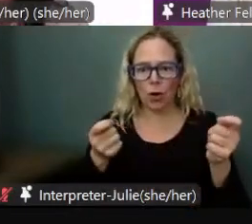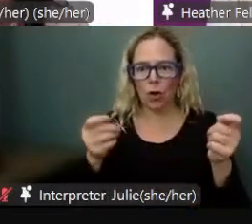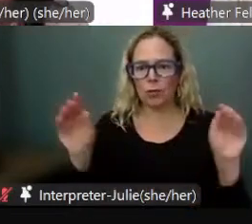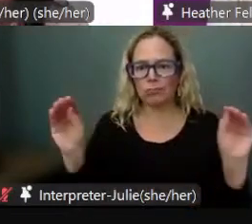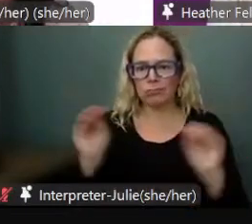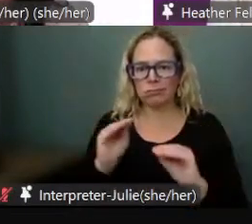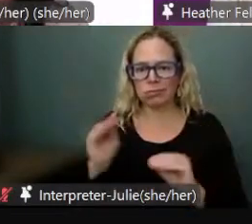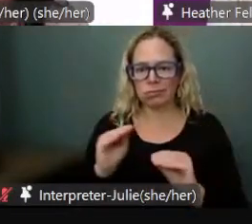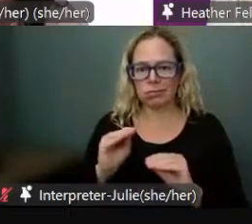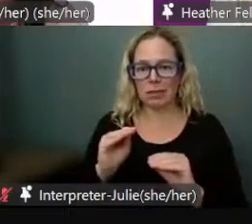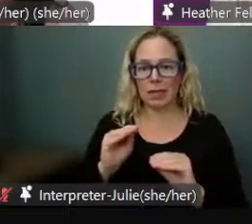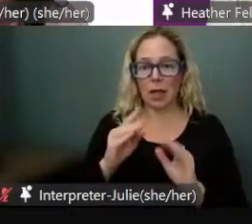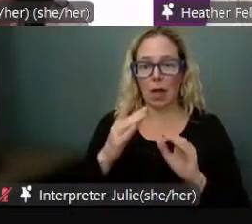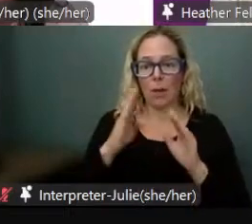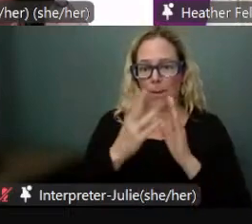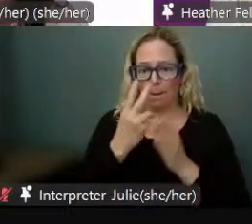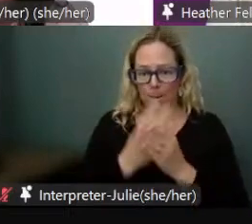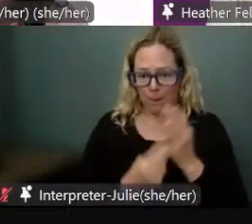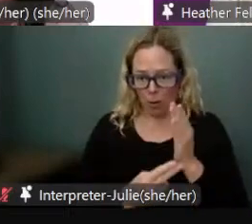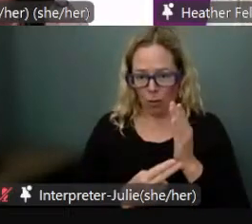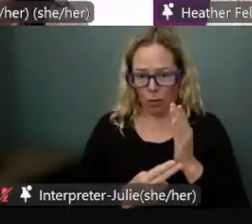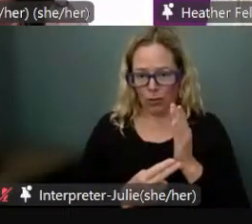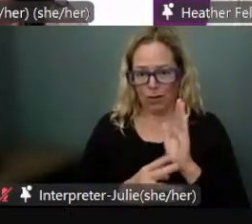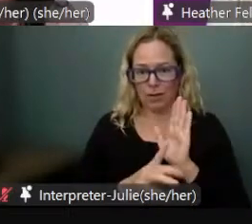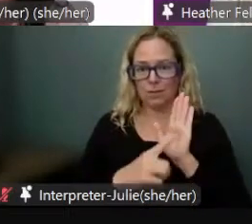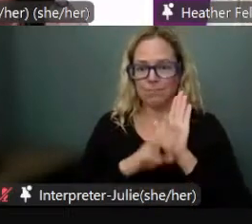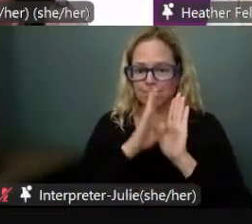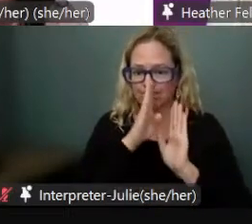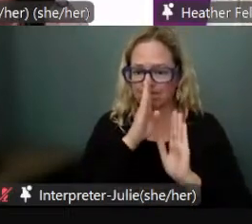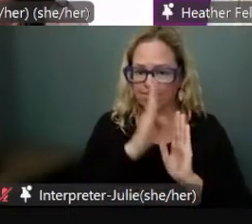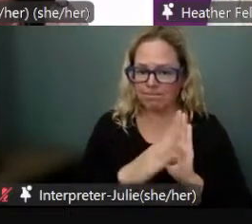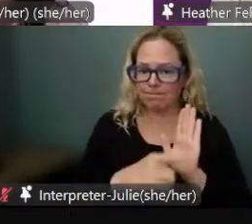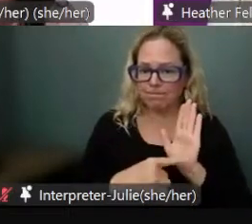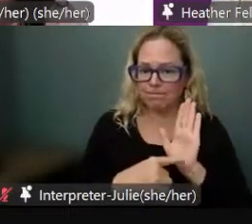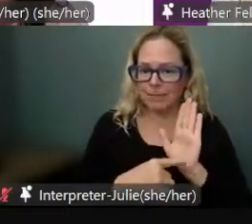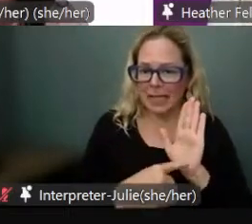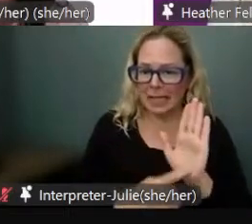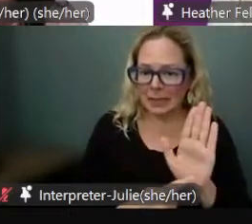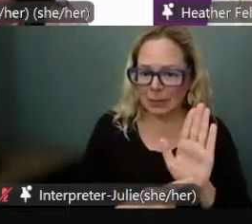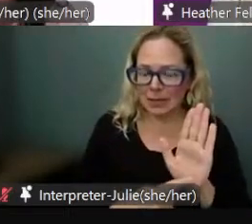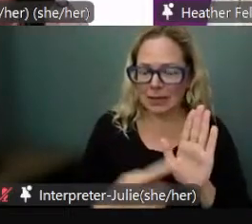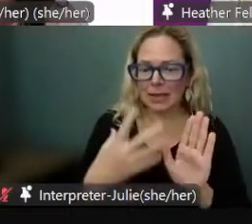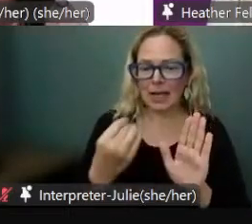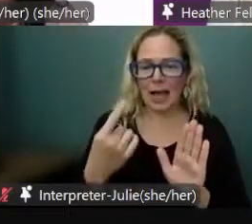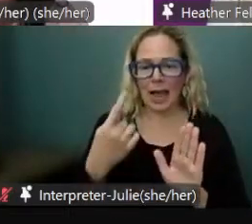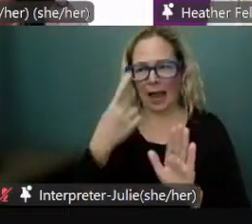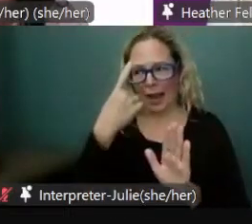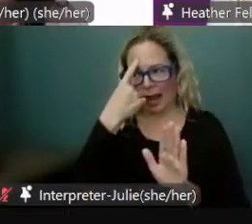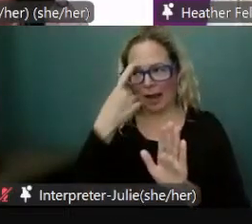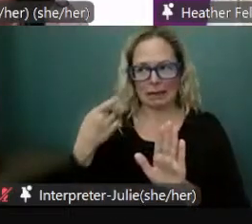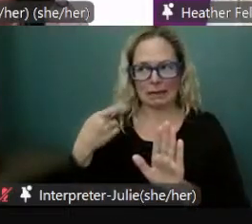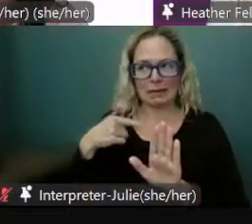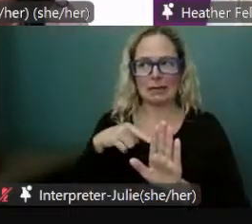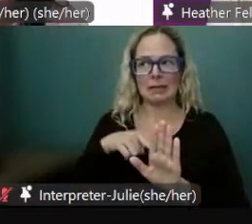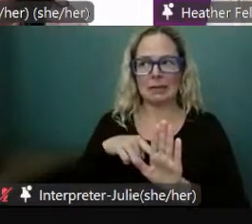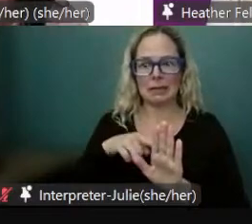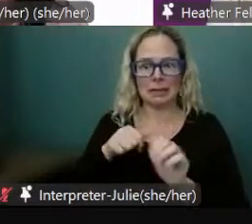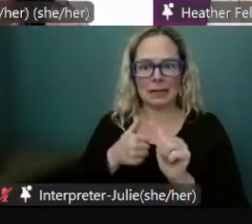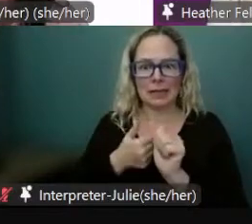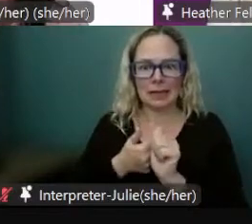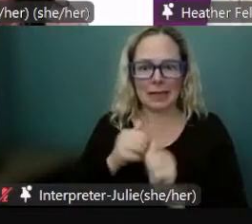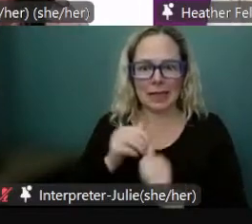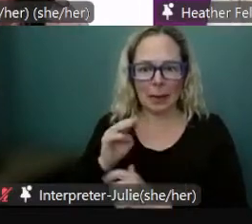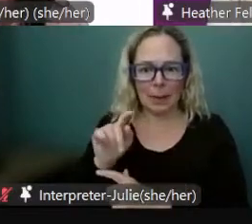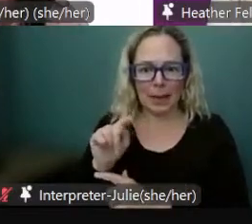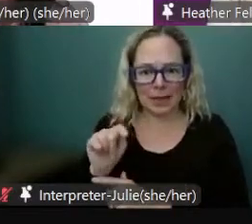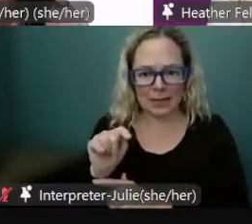and explicit attitudes toward disability as a way to capture or measure potentially differences